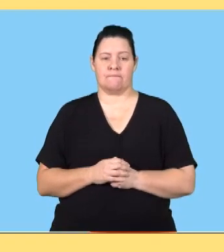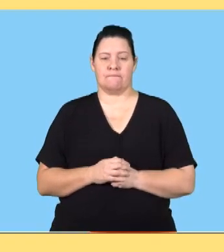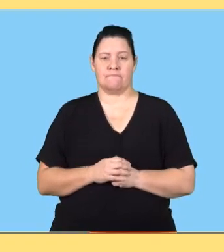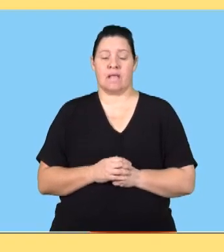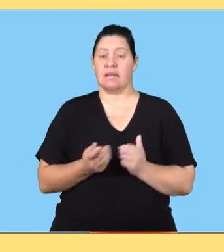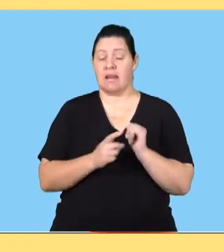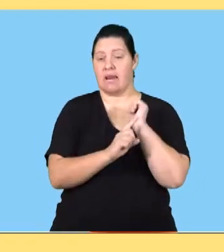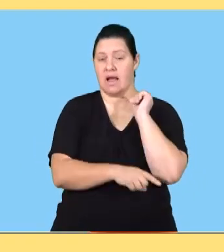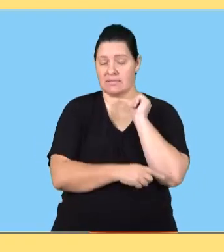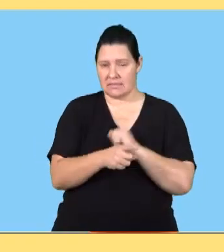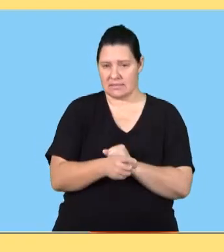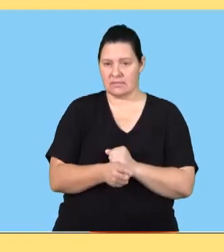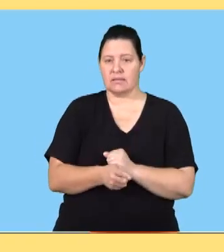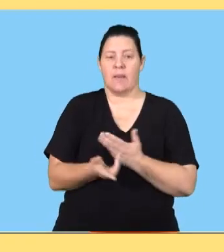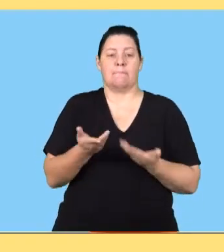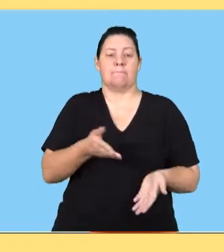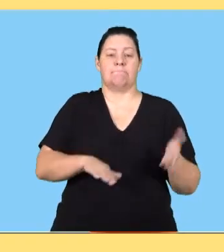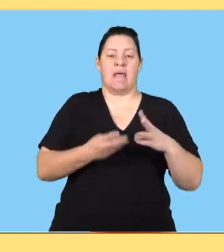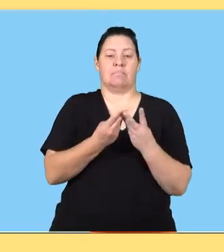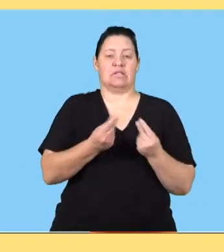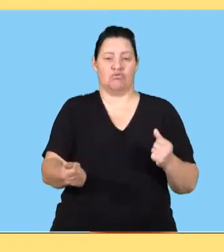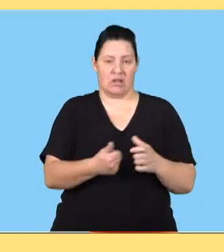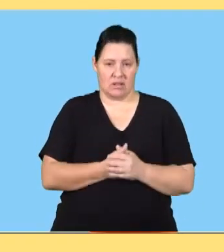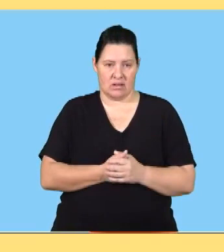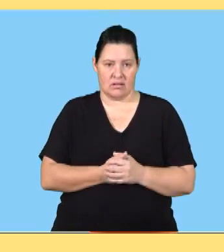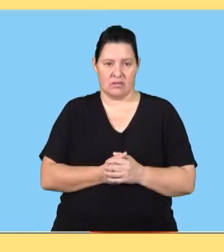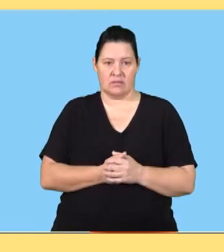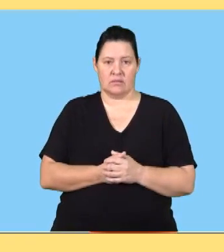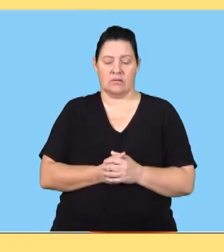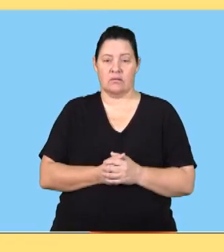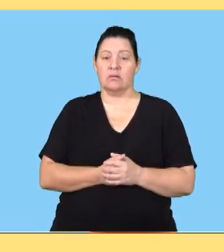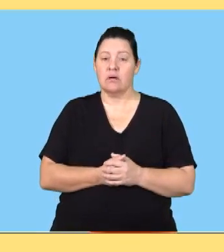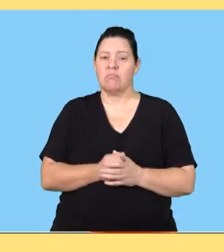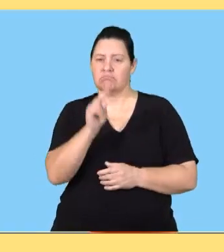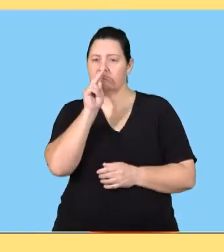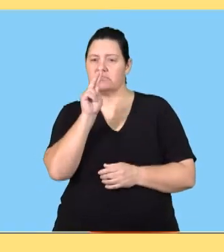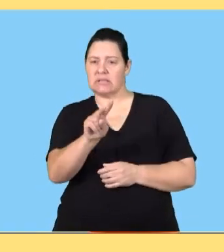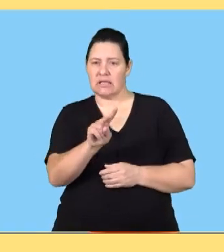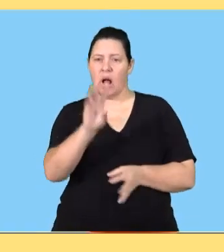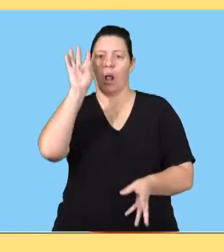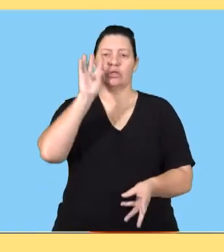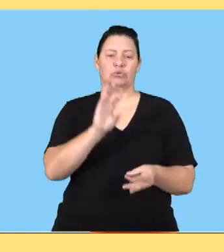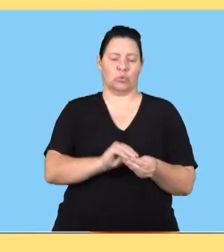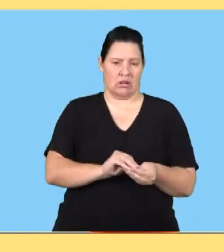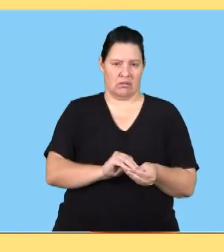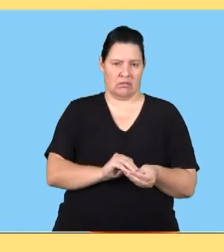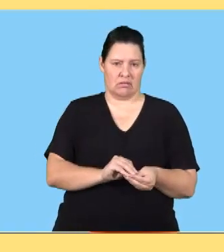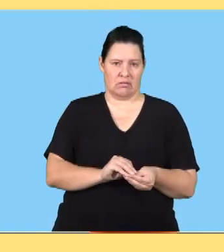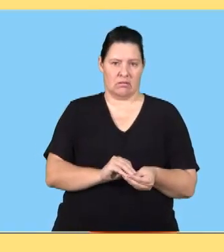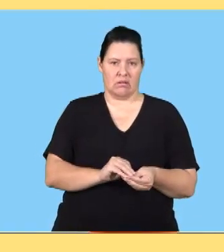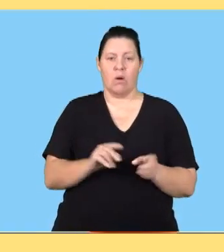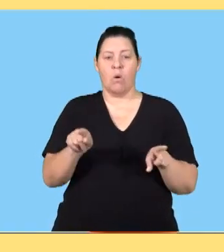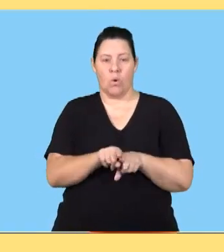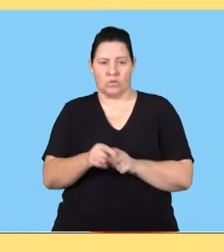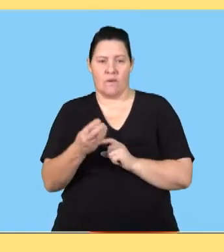46,640. And then lastly, I have my packing materials. So you can see here I have a total, and then